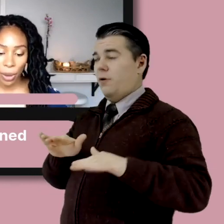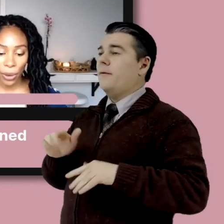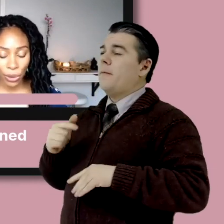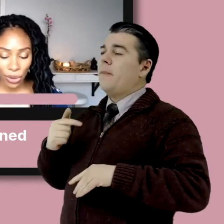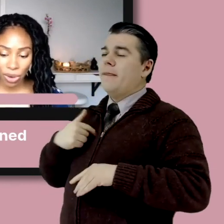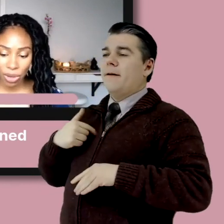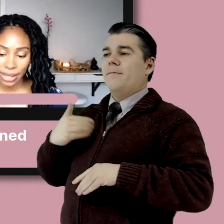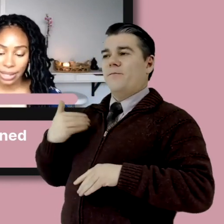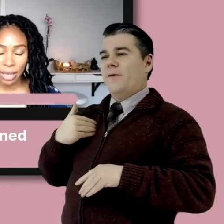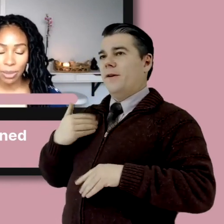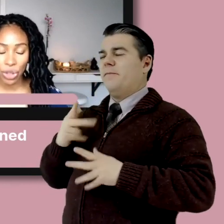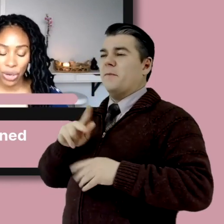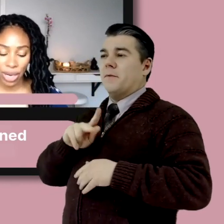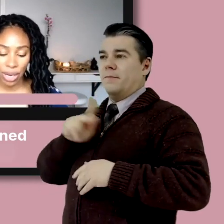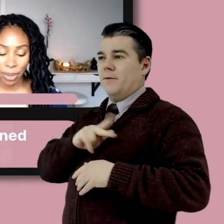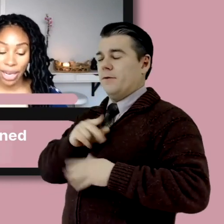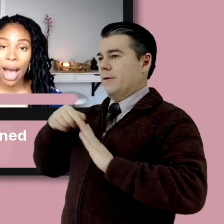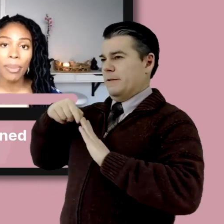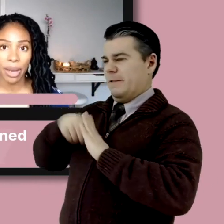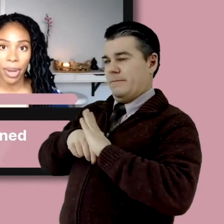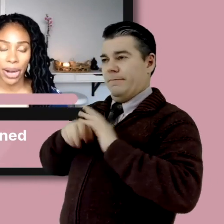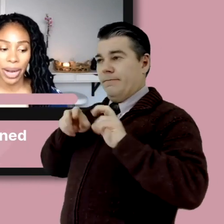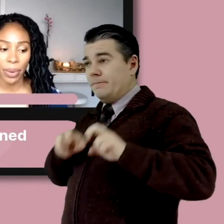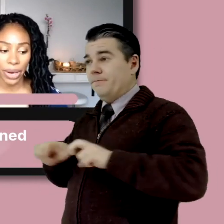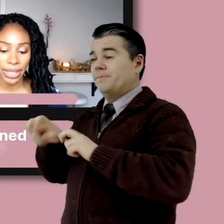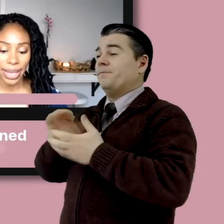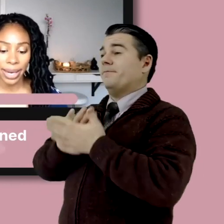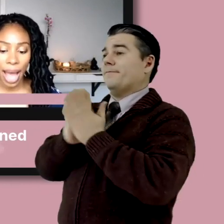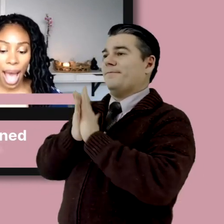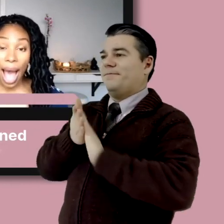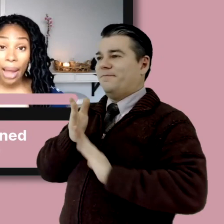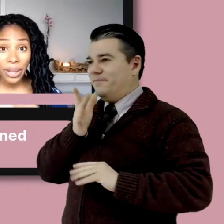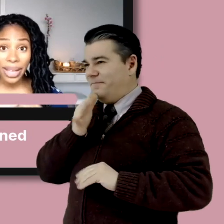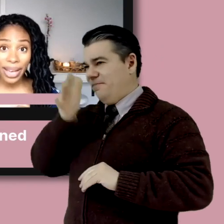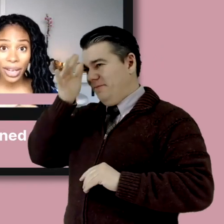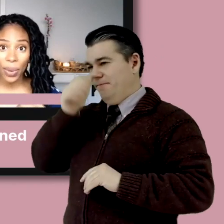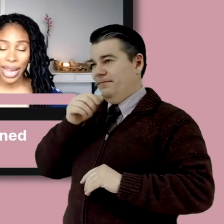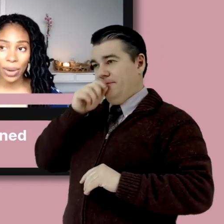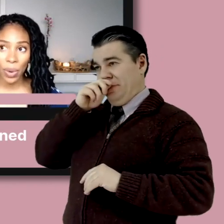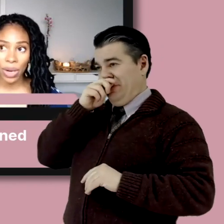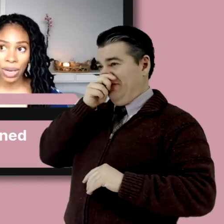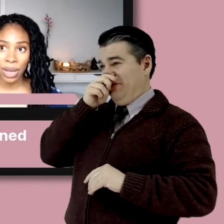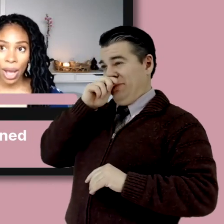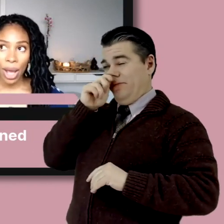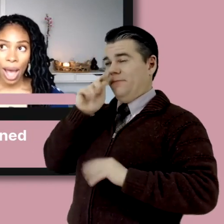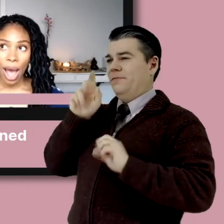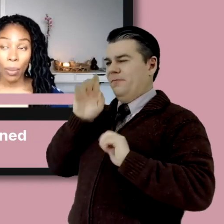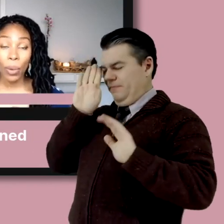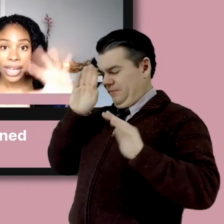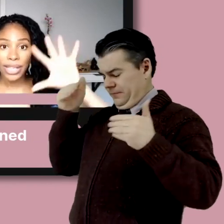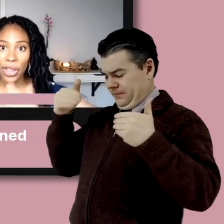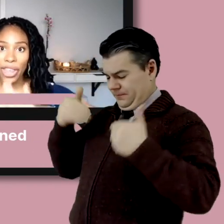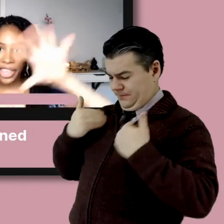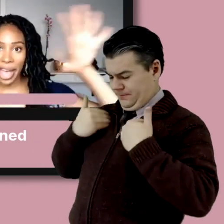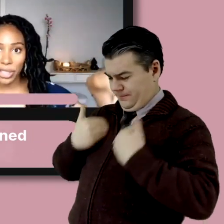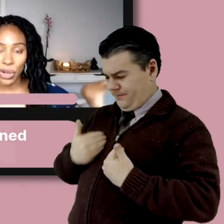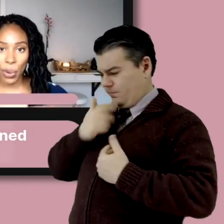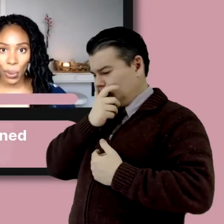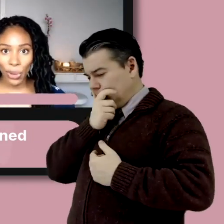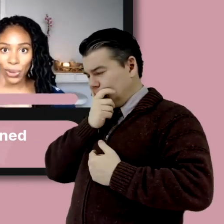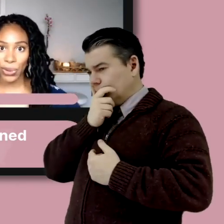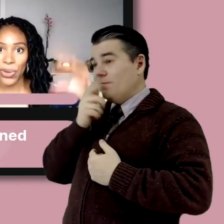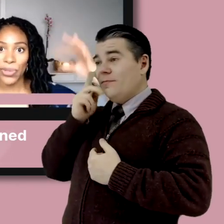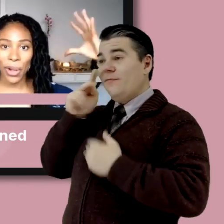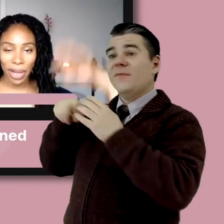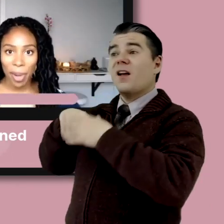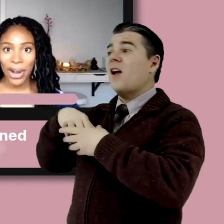this personal, like, deep journey becoming a parent where it's like, I really had to go inward when I saw that the external